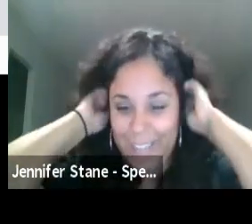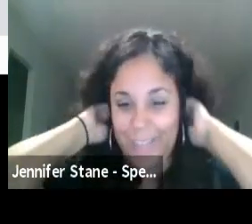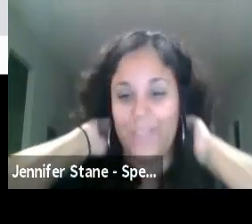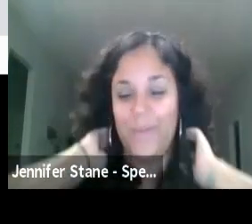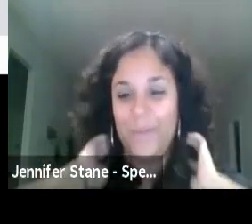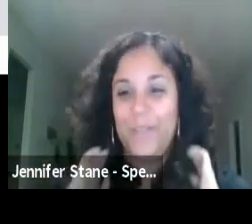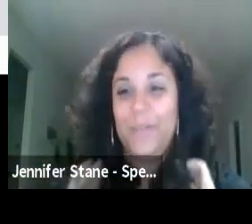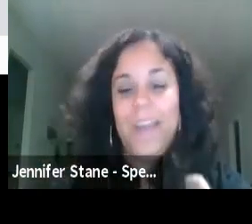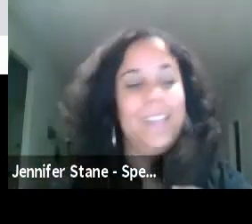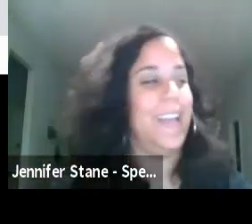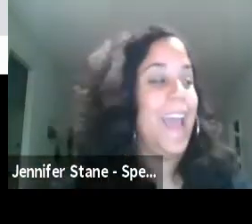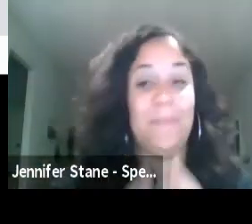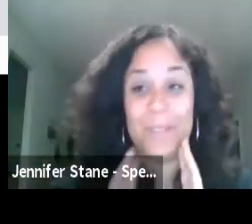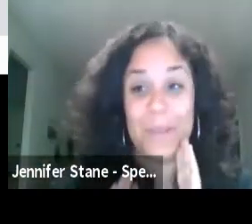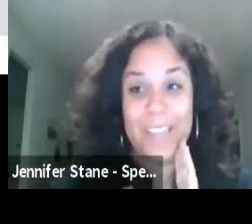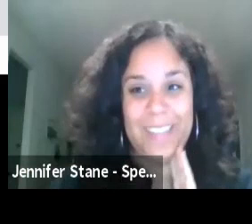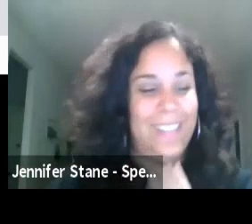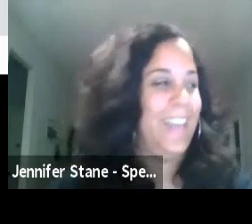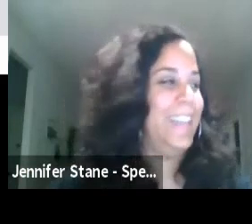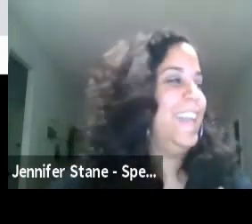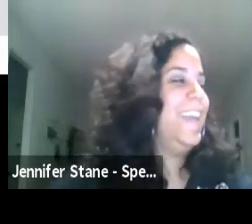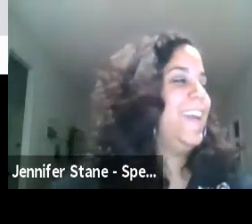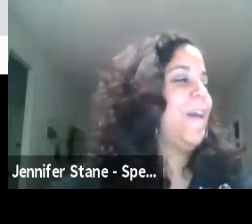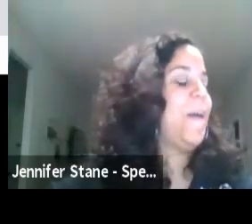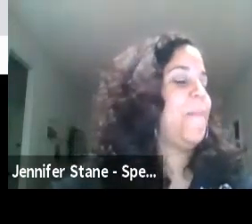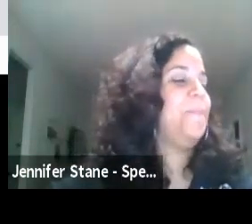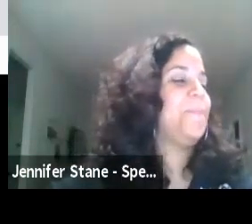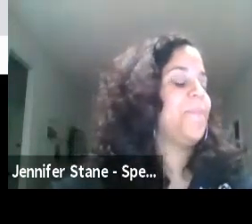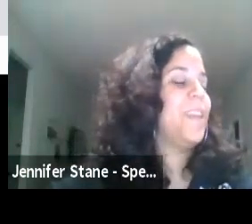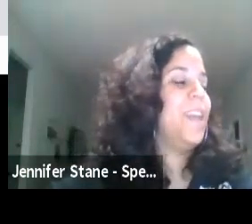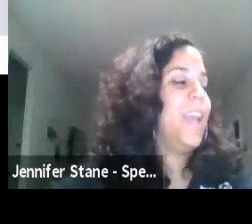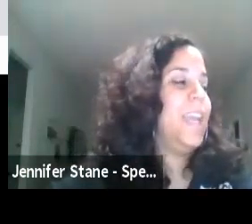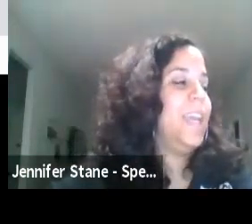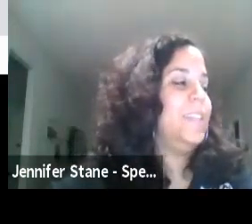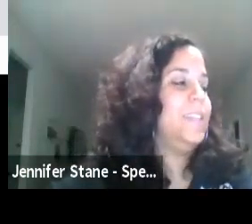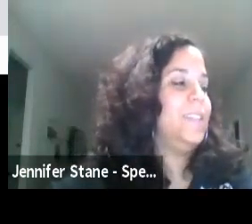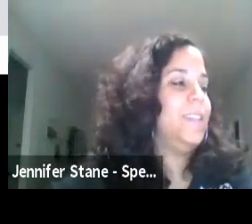Angie, there is foam-free toothpaste. I'm going to show you that in just a second.